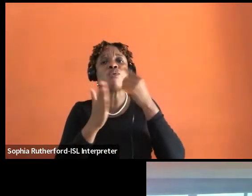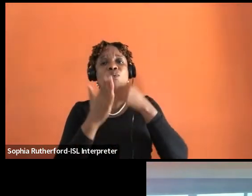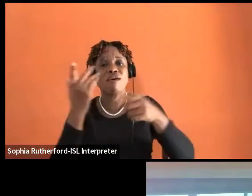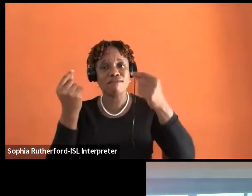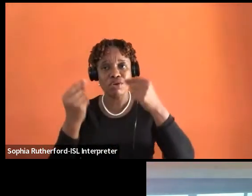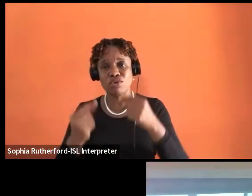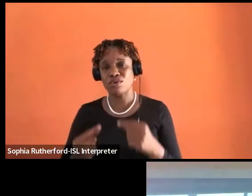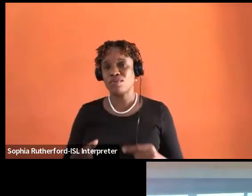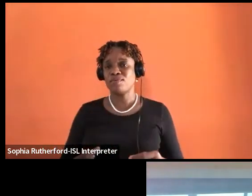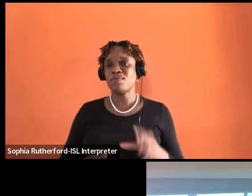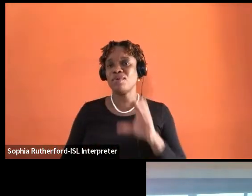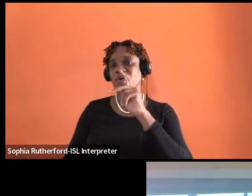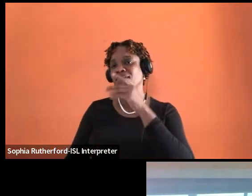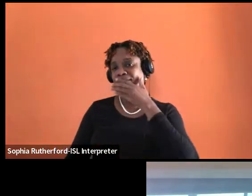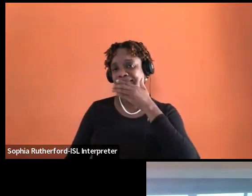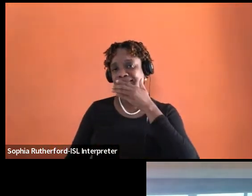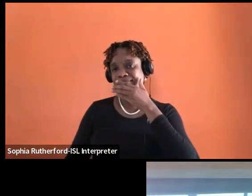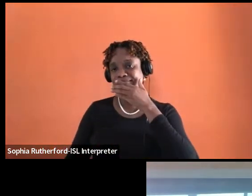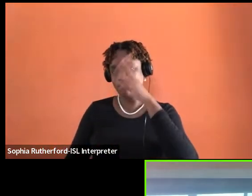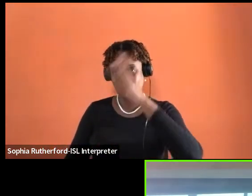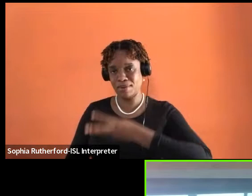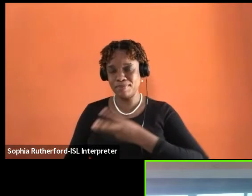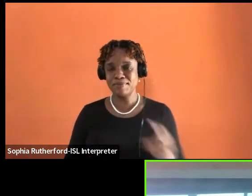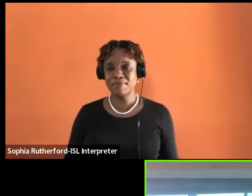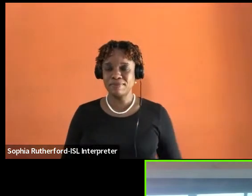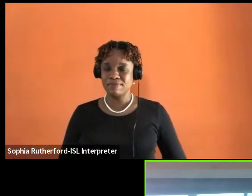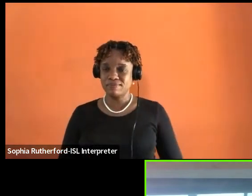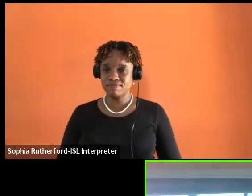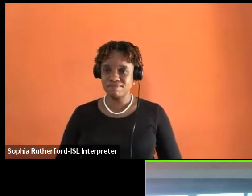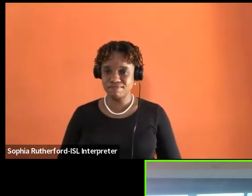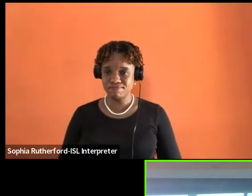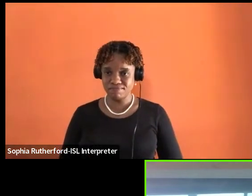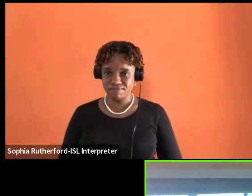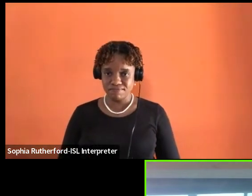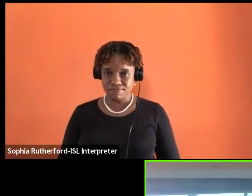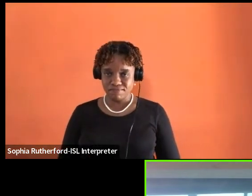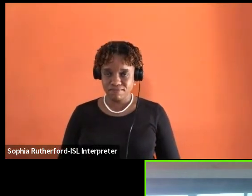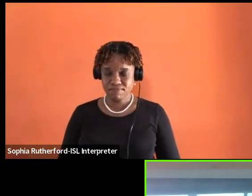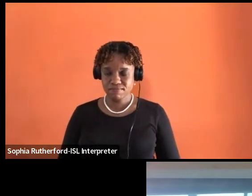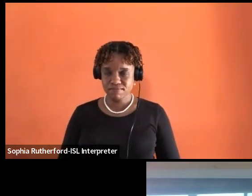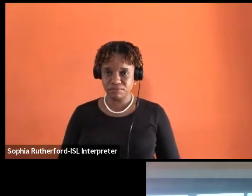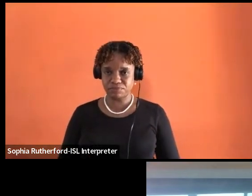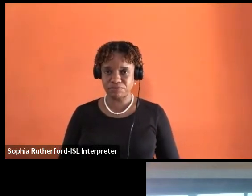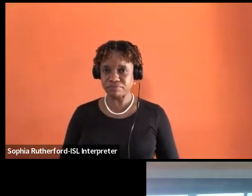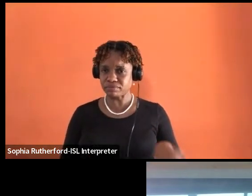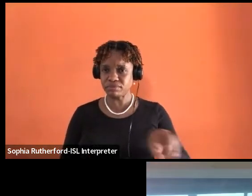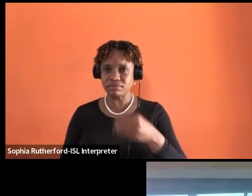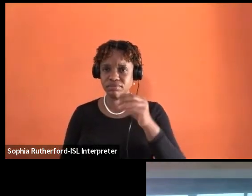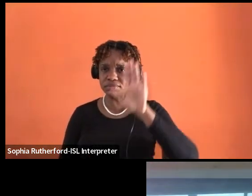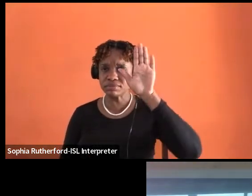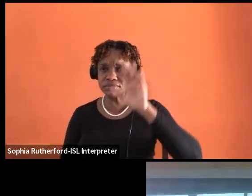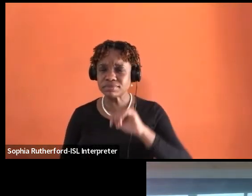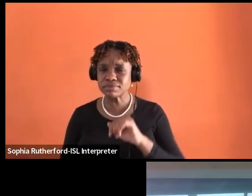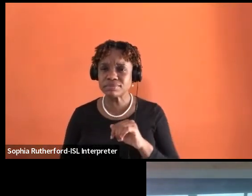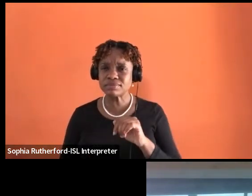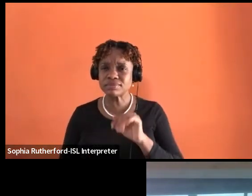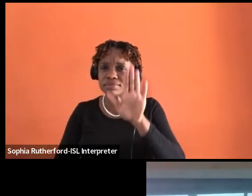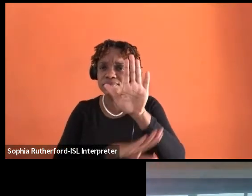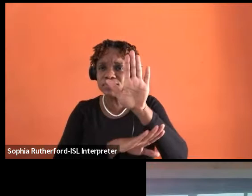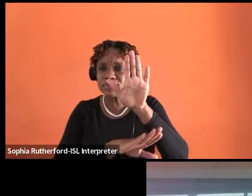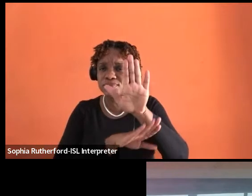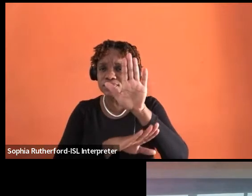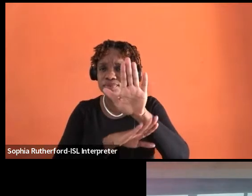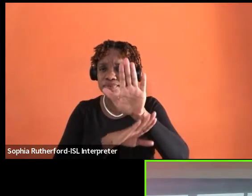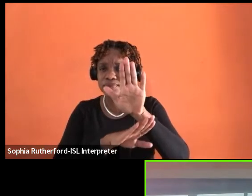you're welcome. Another. Hello, good afternoon. Yes. Yes,